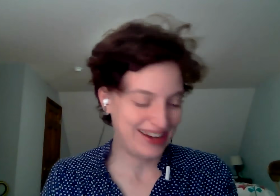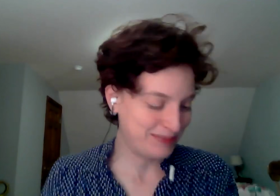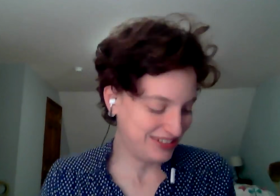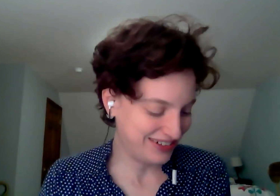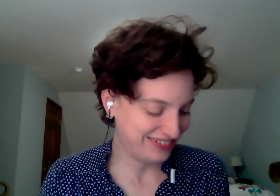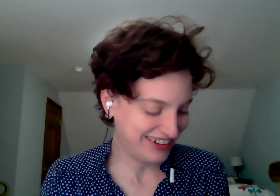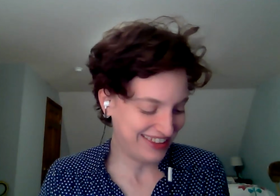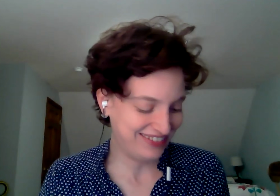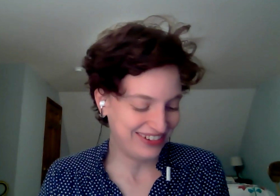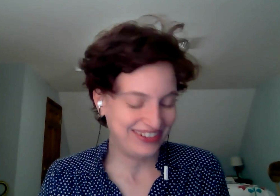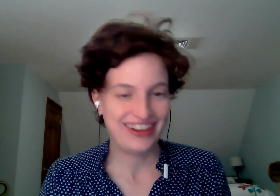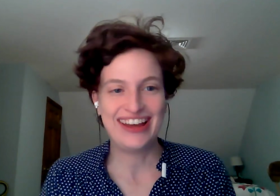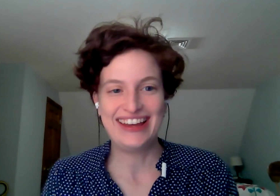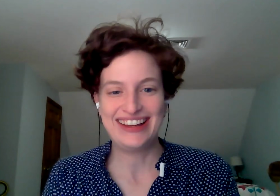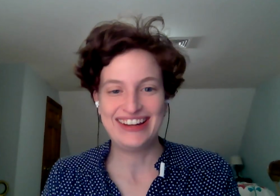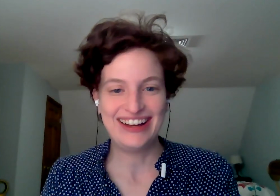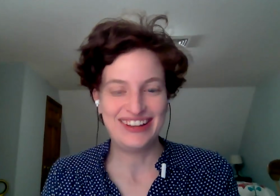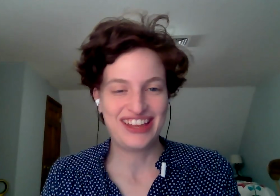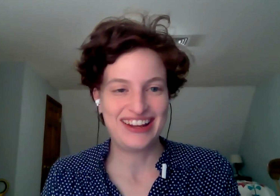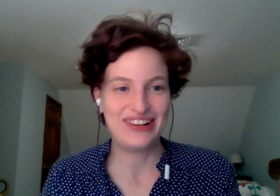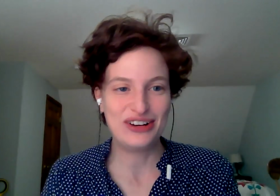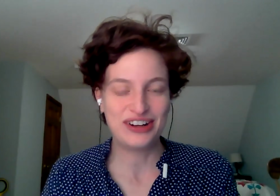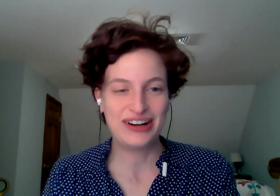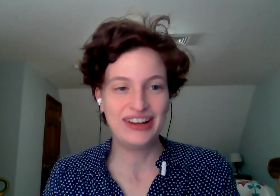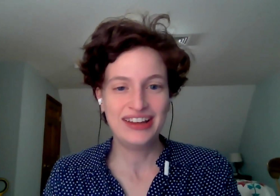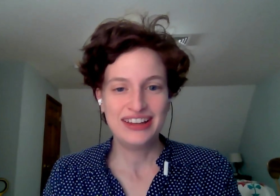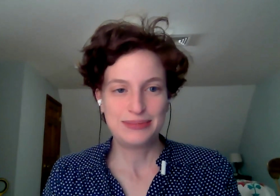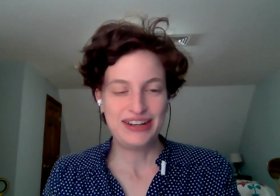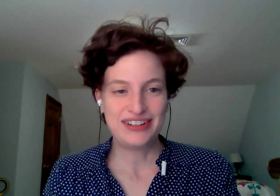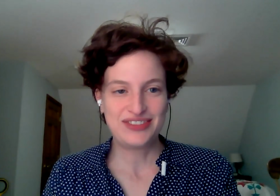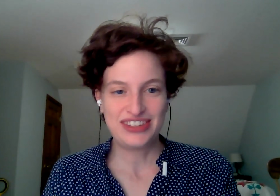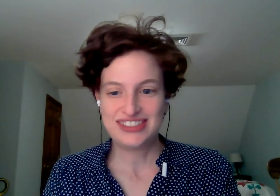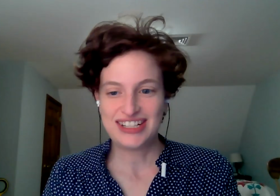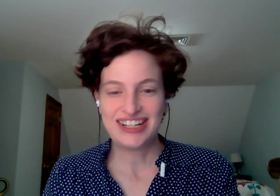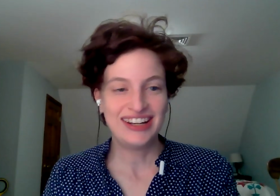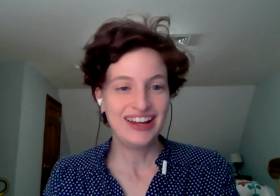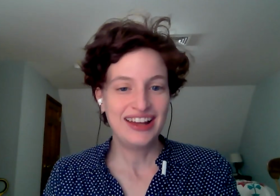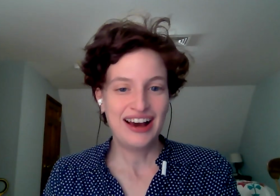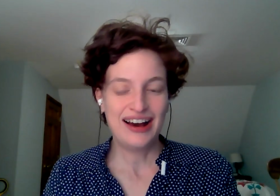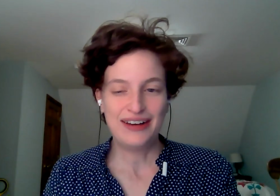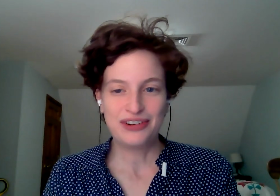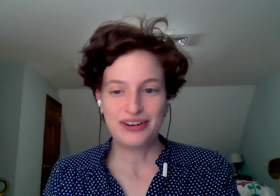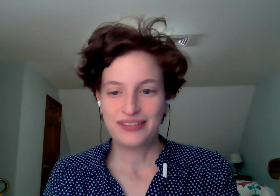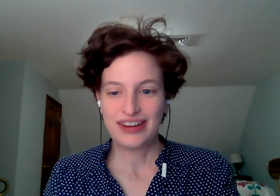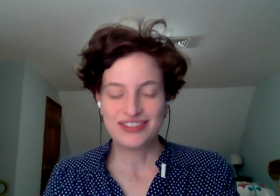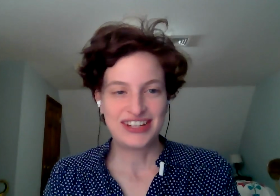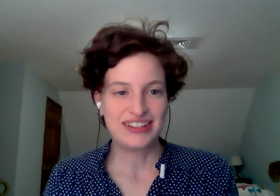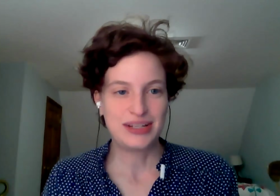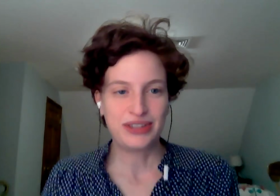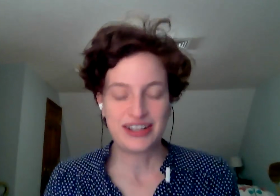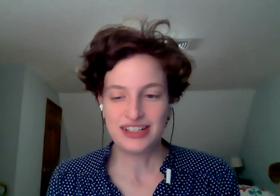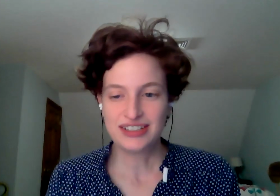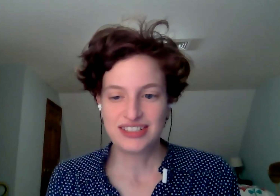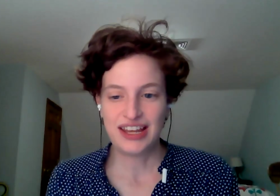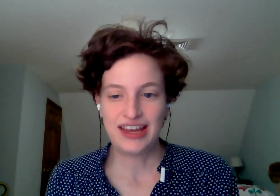late. So I think we'll go ahead and thank all of our speakers for this session, for interesting